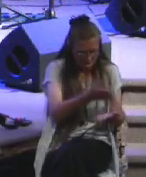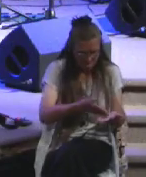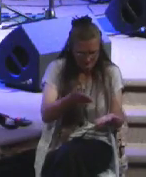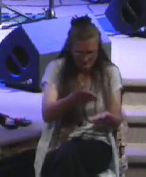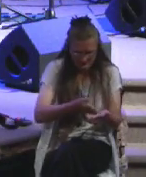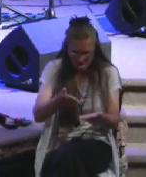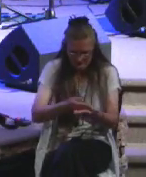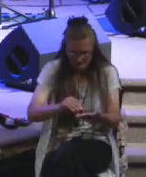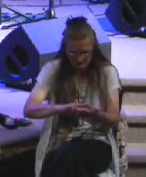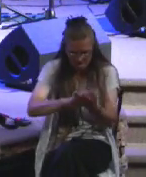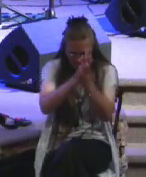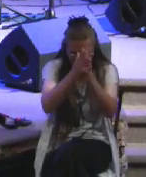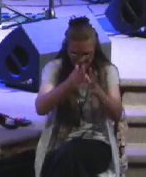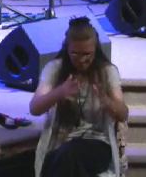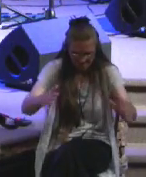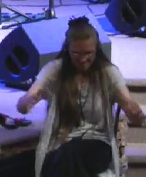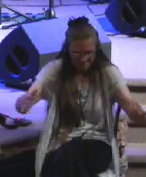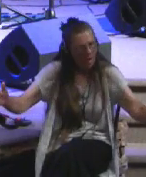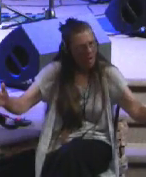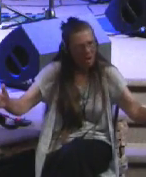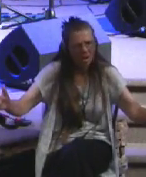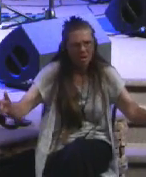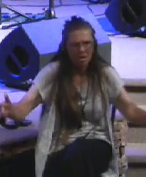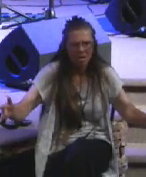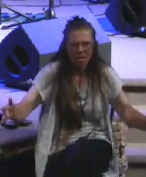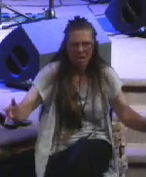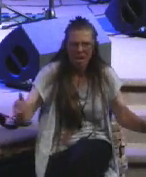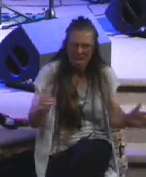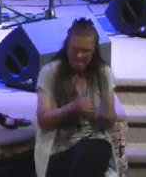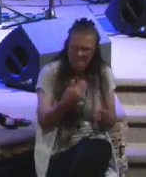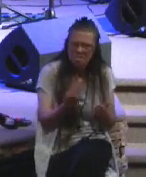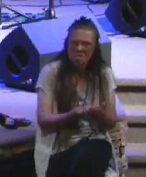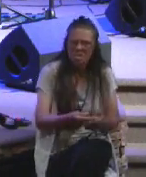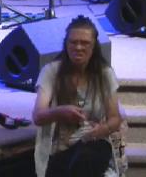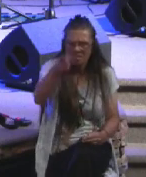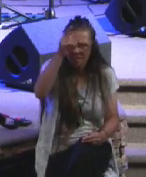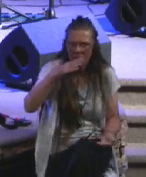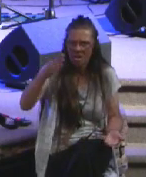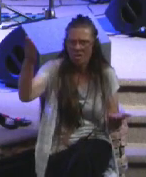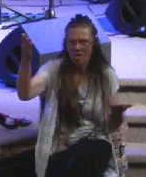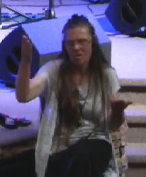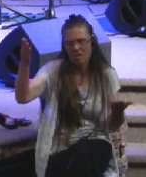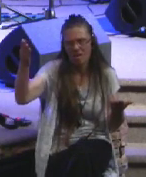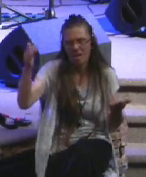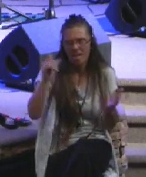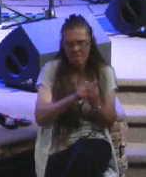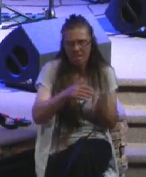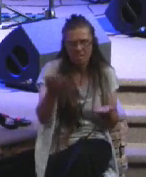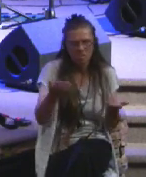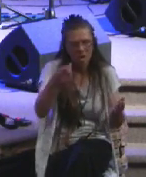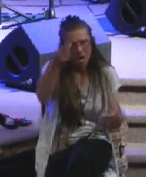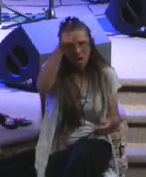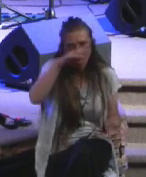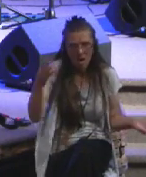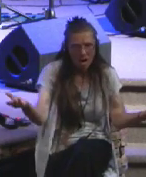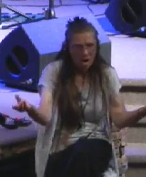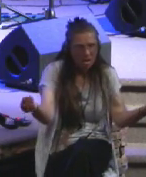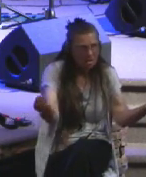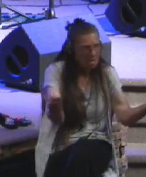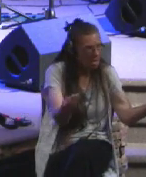fell apart. Absolutely fell apart. Because see, that's the goodness of our God. That's what our God does. And